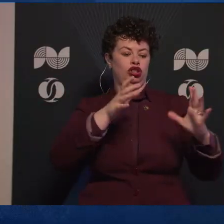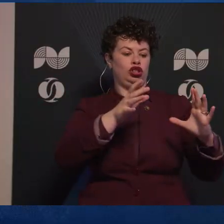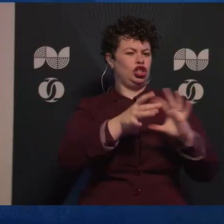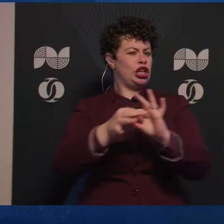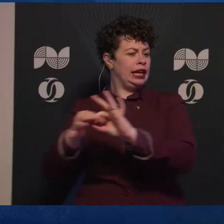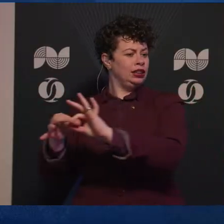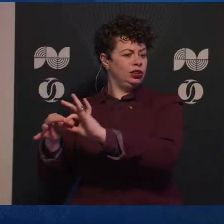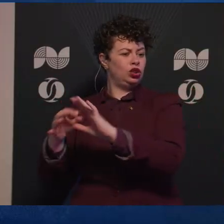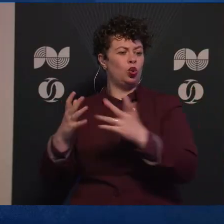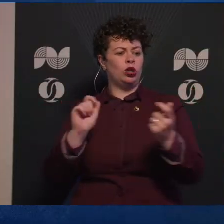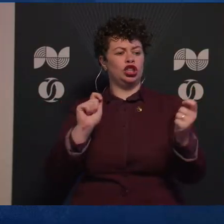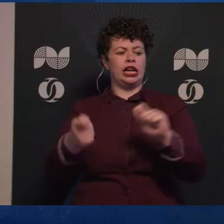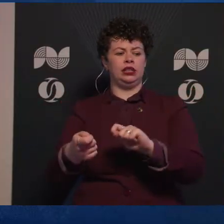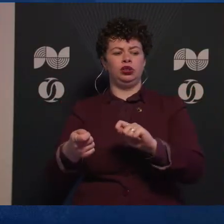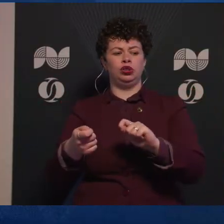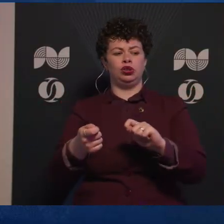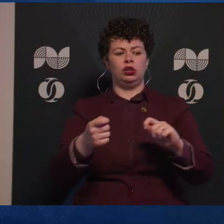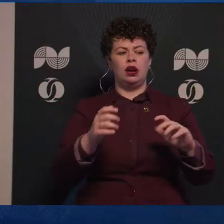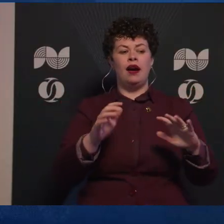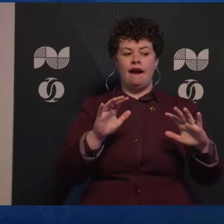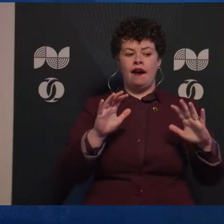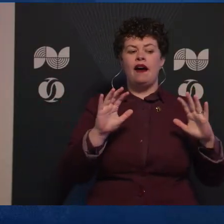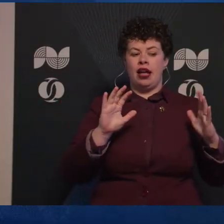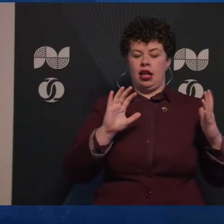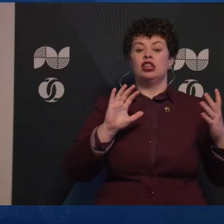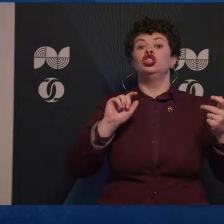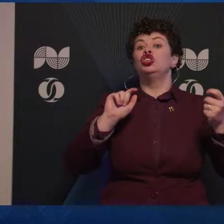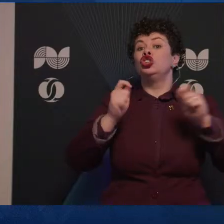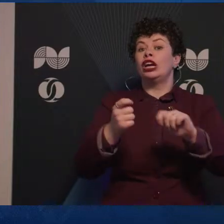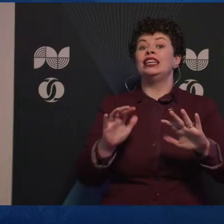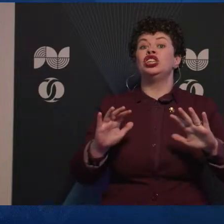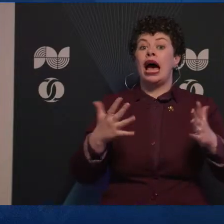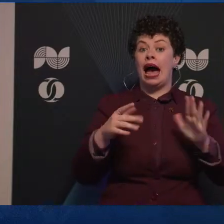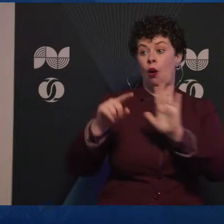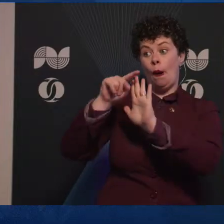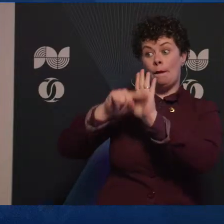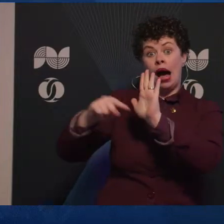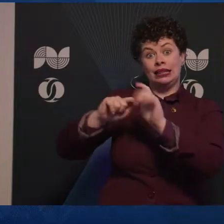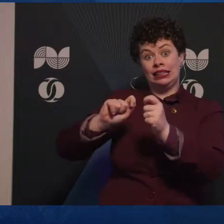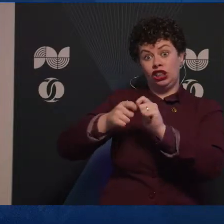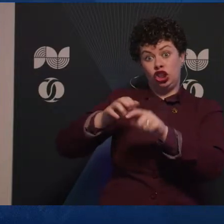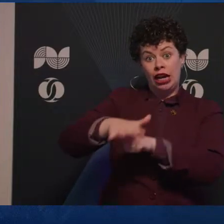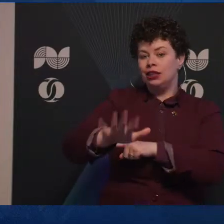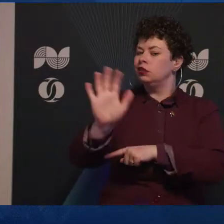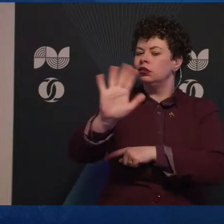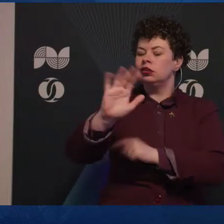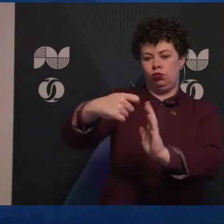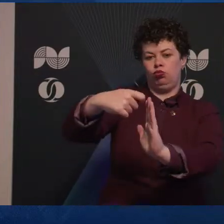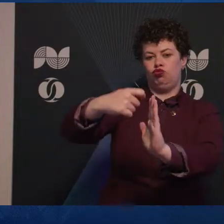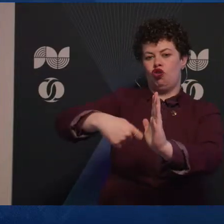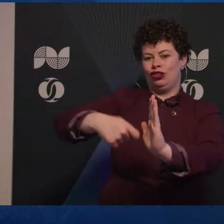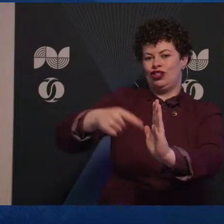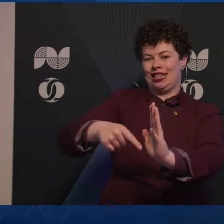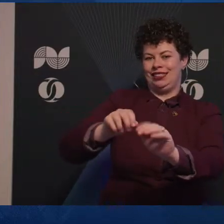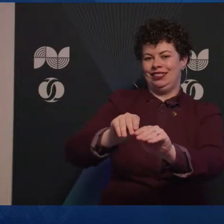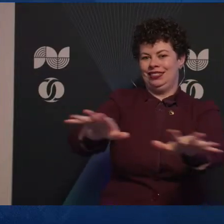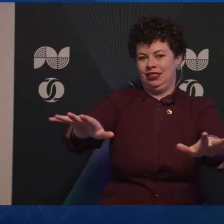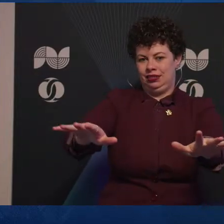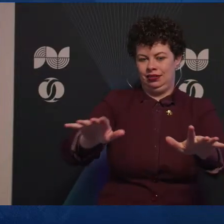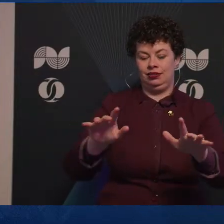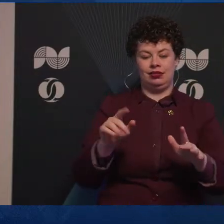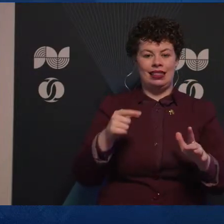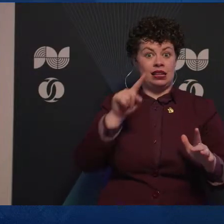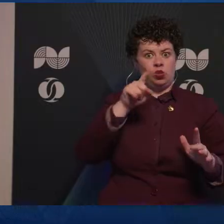no, you do it through projects, okay? You don't do it through policy mainly. And the reason why you can do